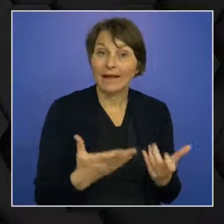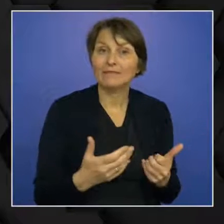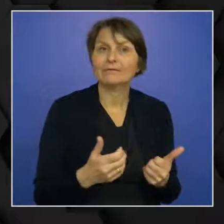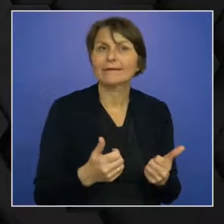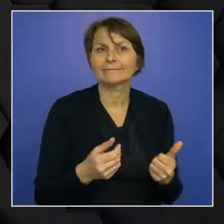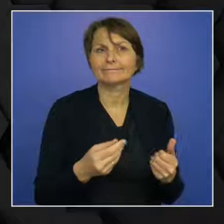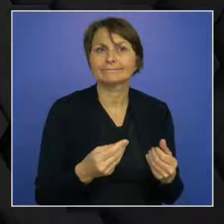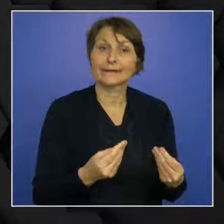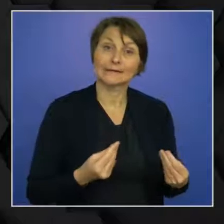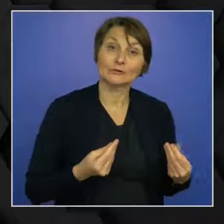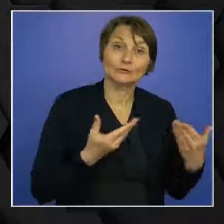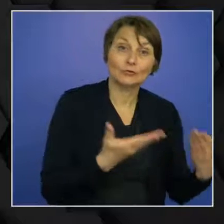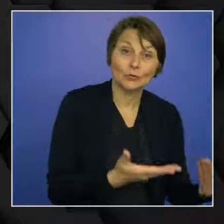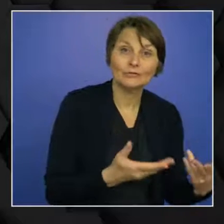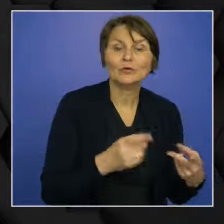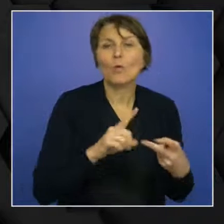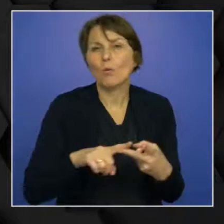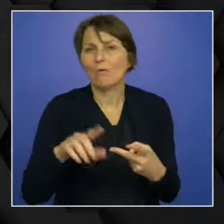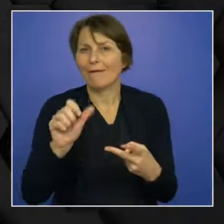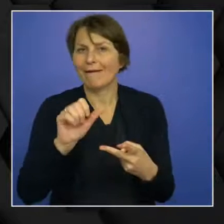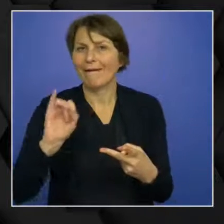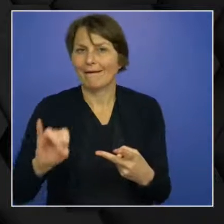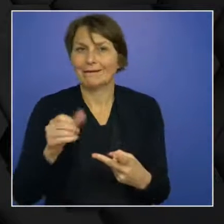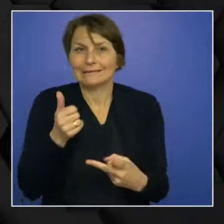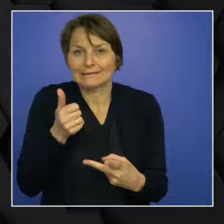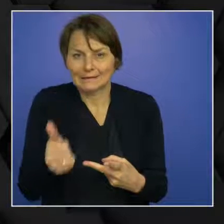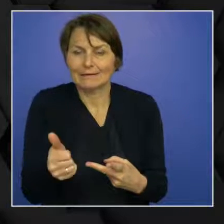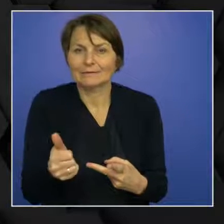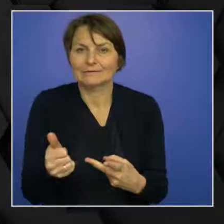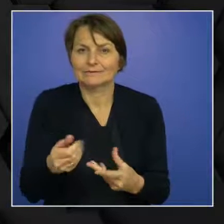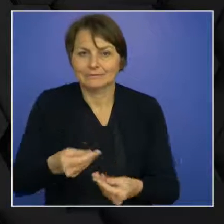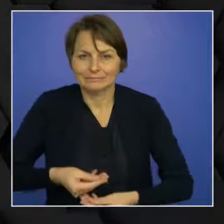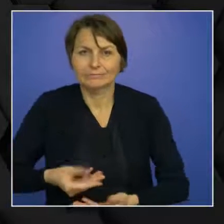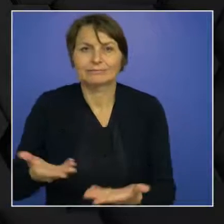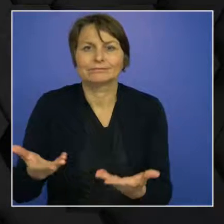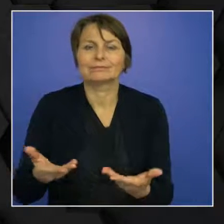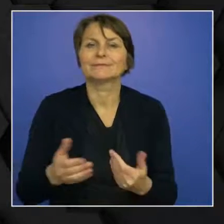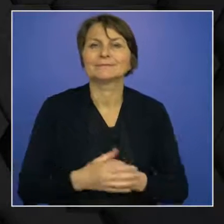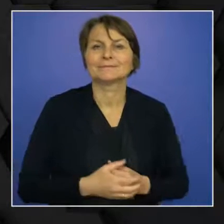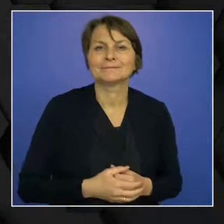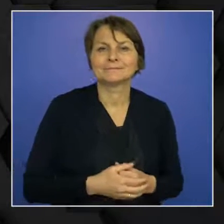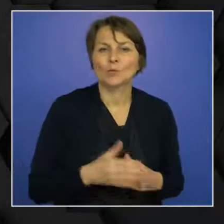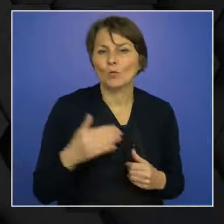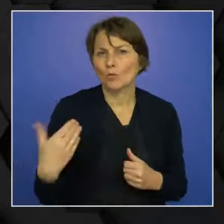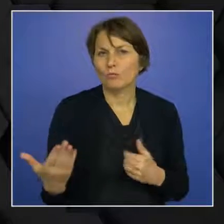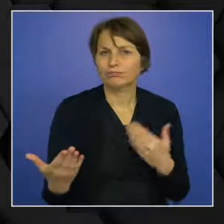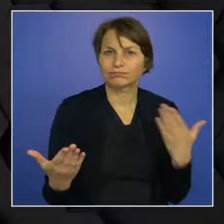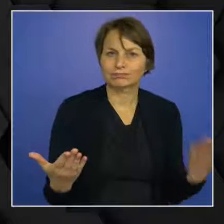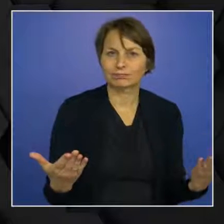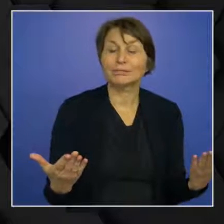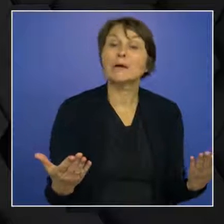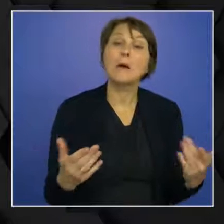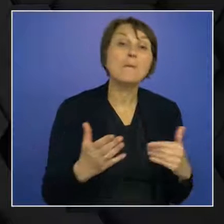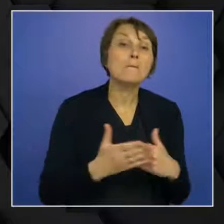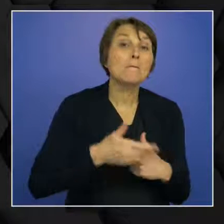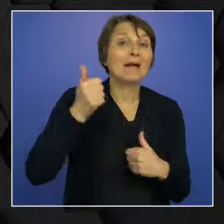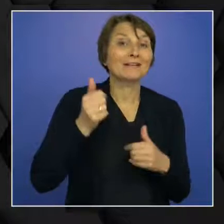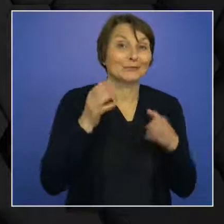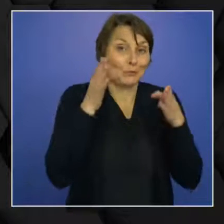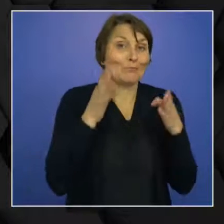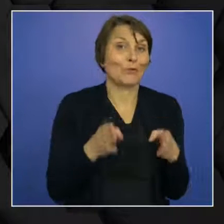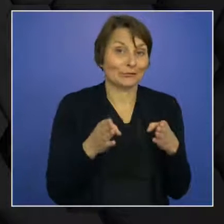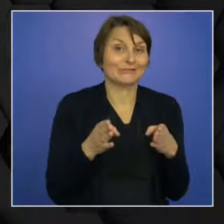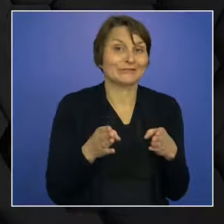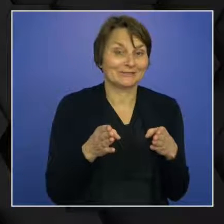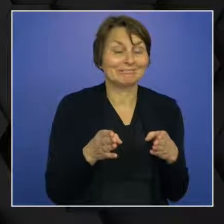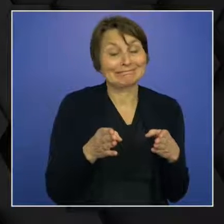or have an AI created. So of course the obvious choice would be that a human created because they